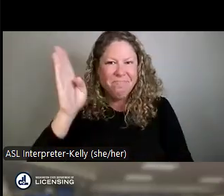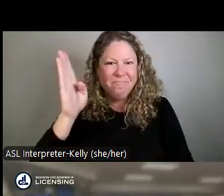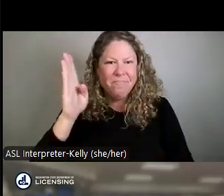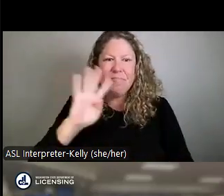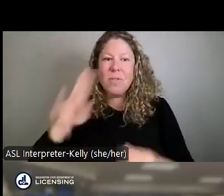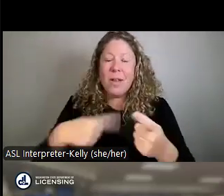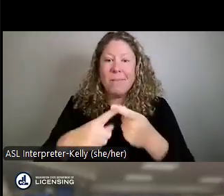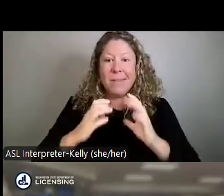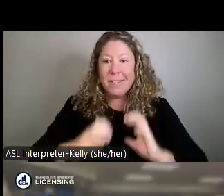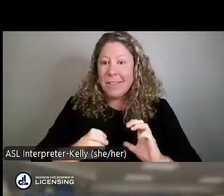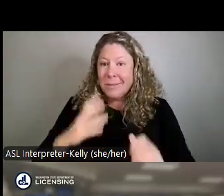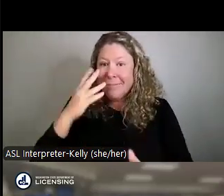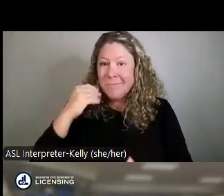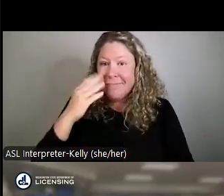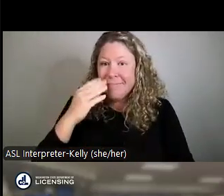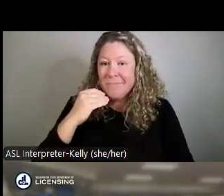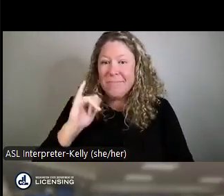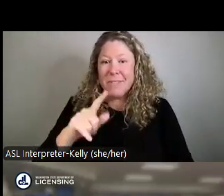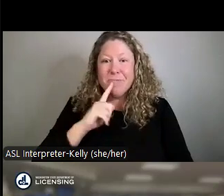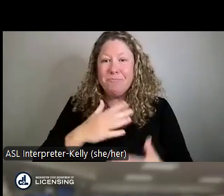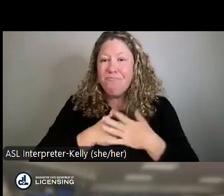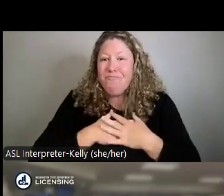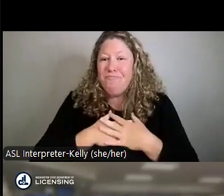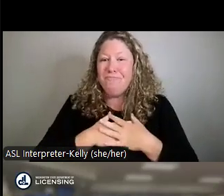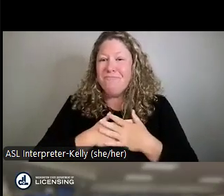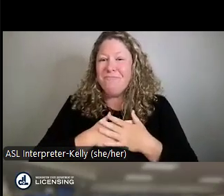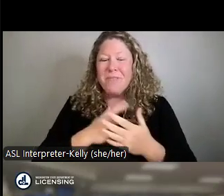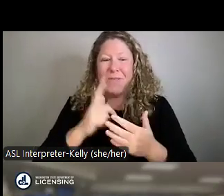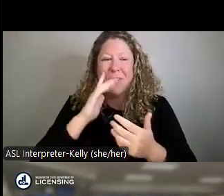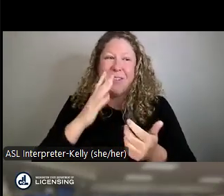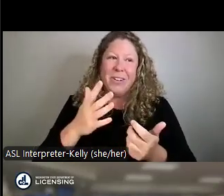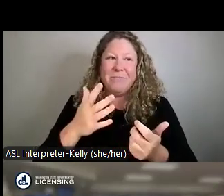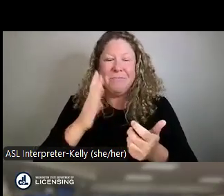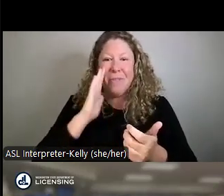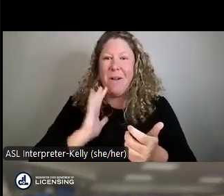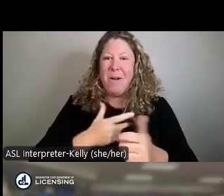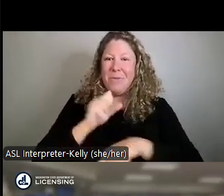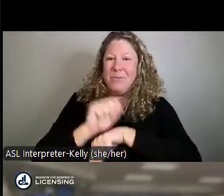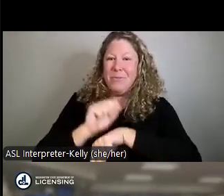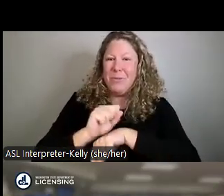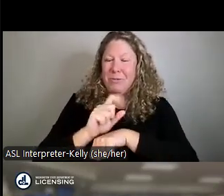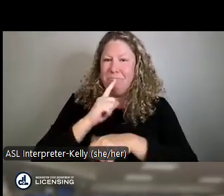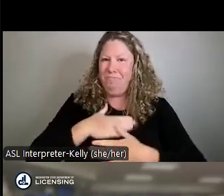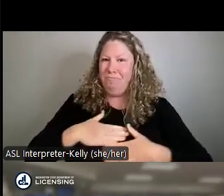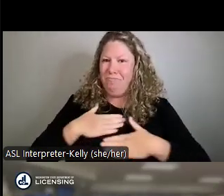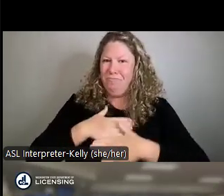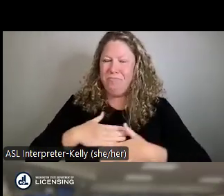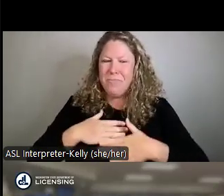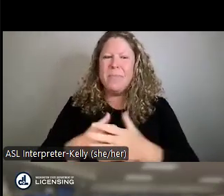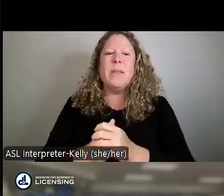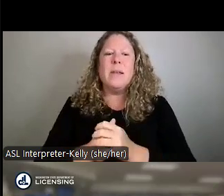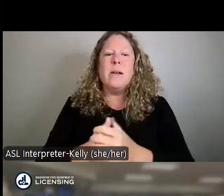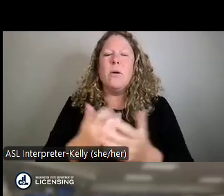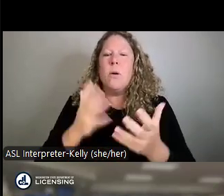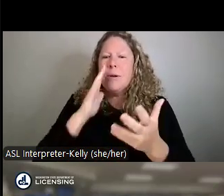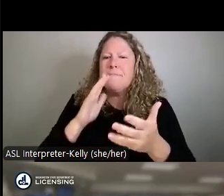customer experience, something very near and dear to our work and our hearts. Today, we are really excited to share about a case study that